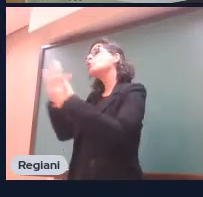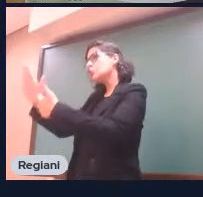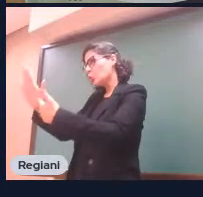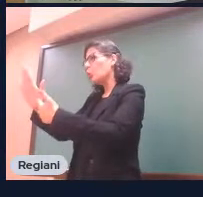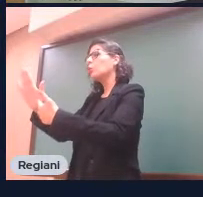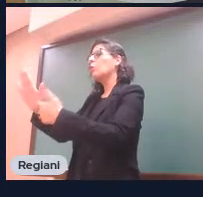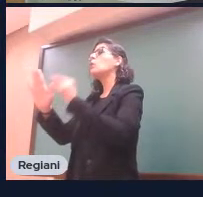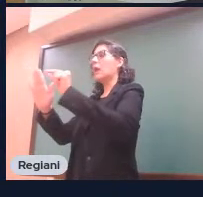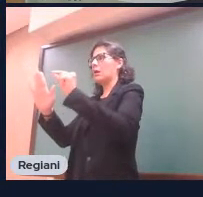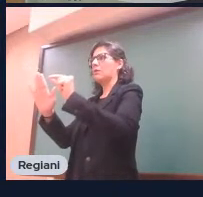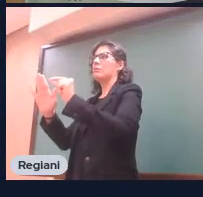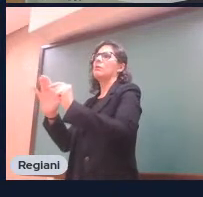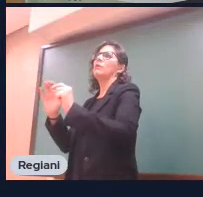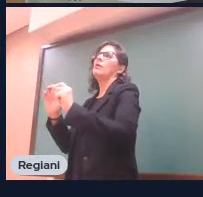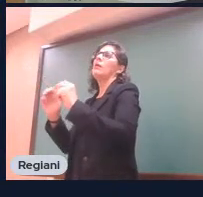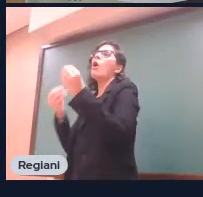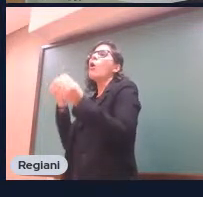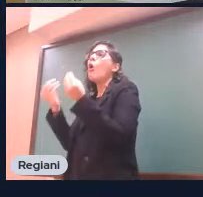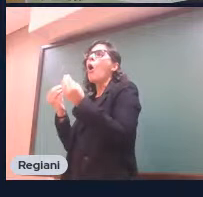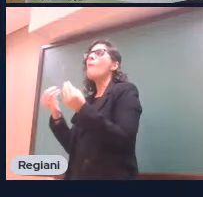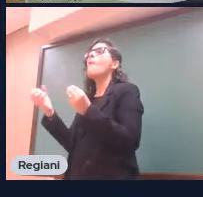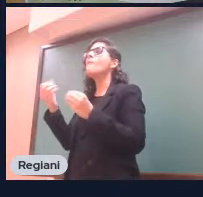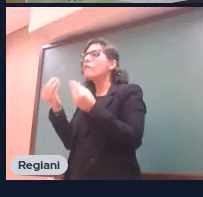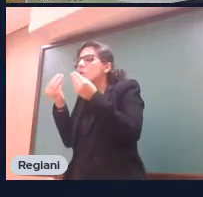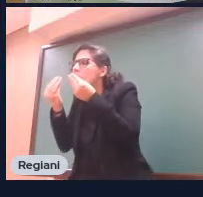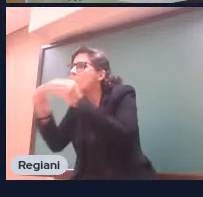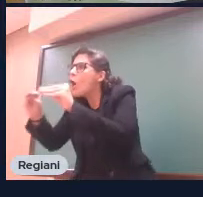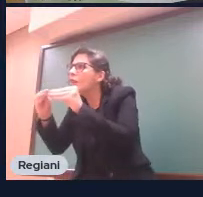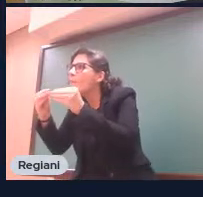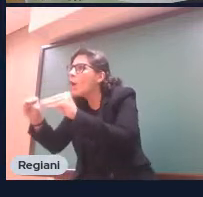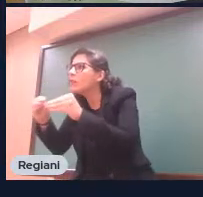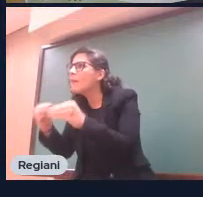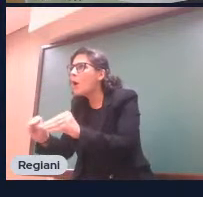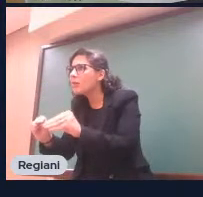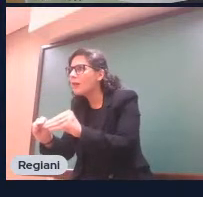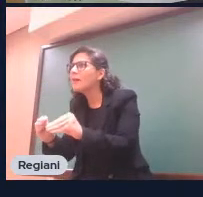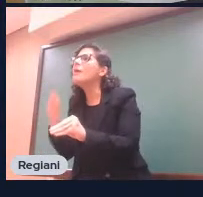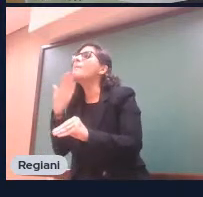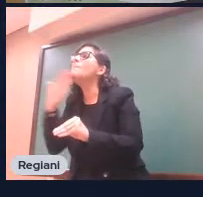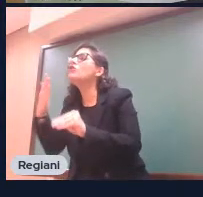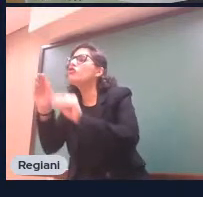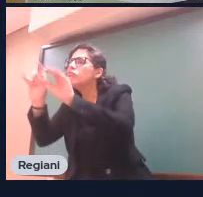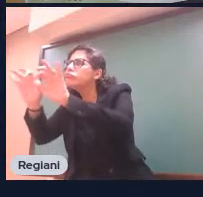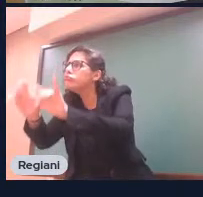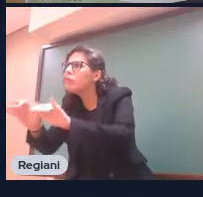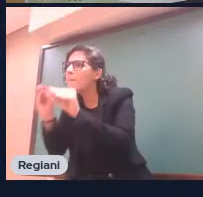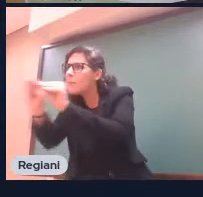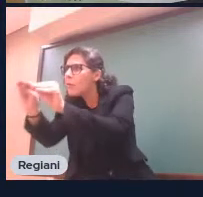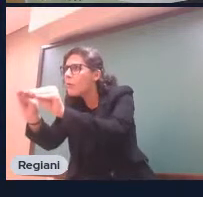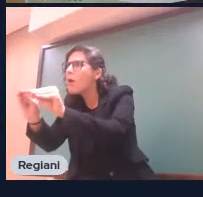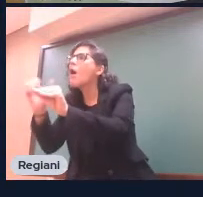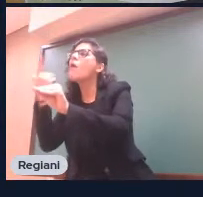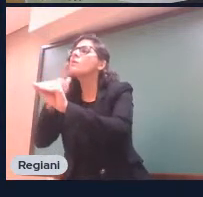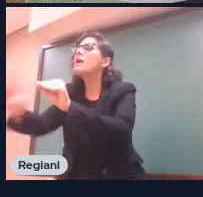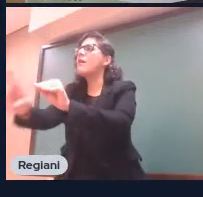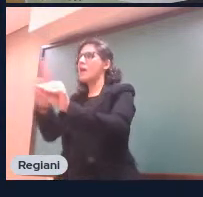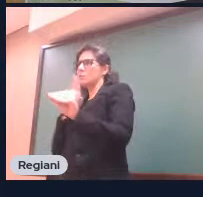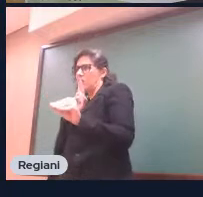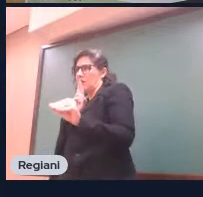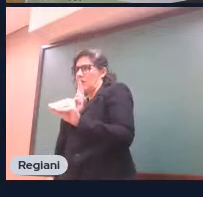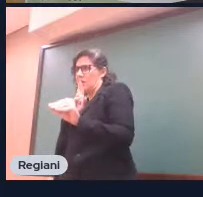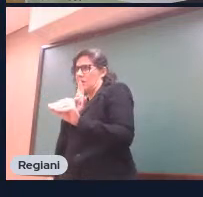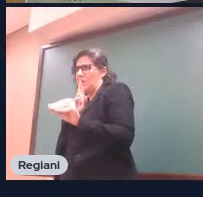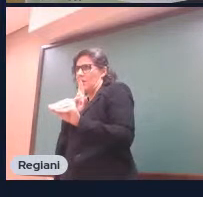live how good prompts could be fed into a dictionary writing system to write your dictionary